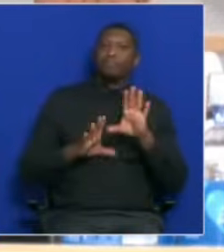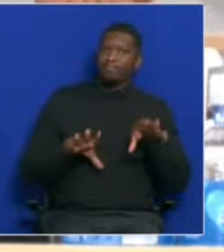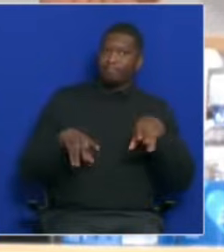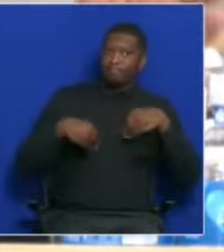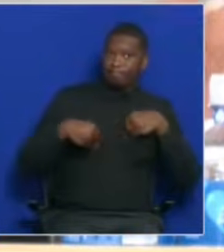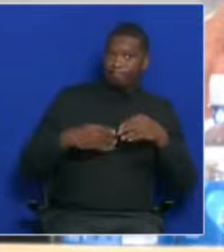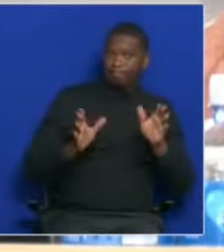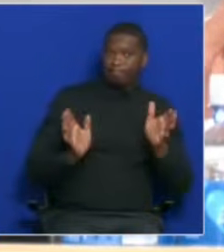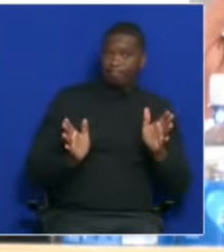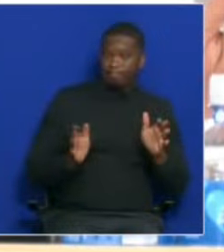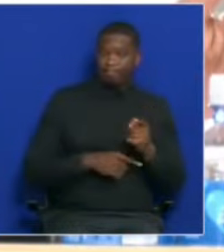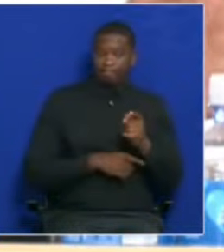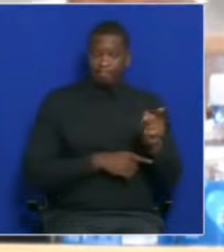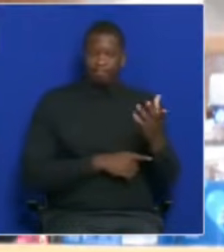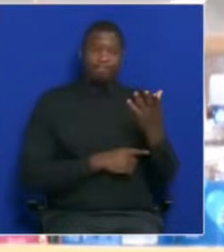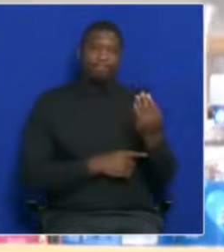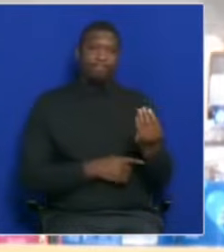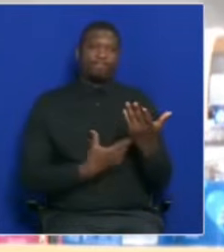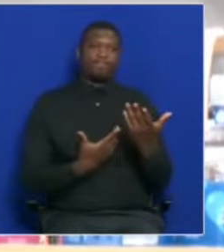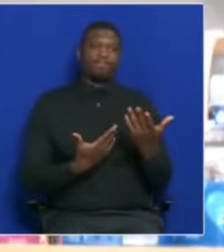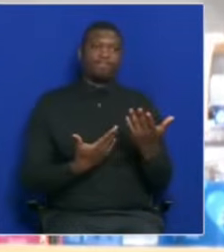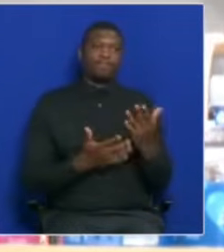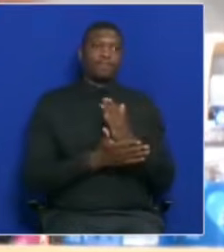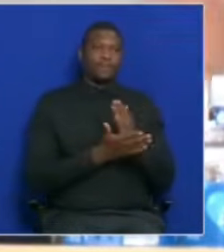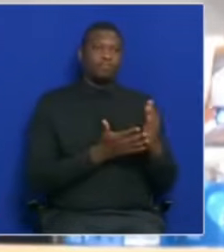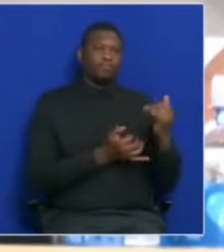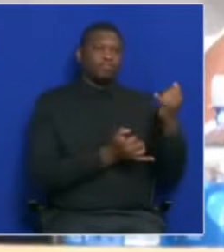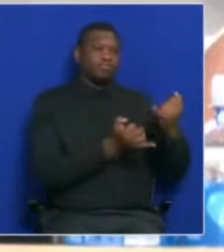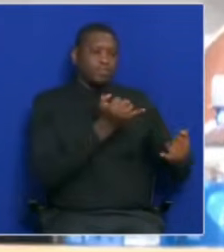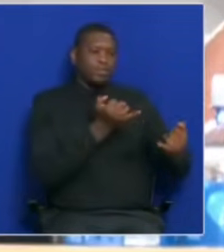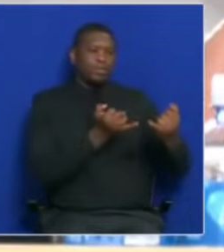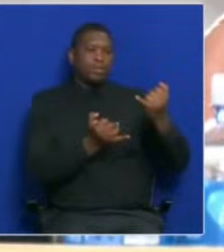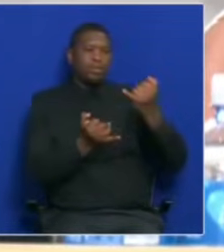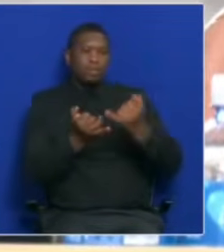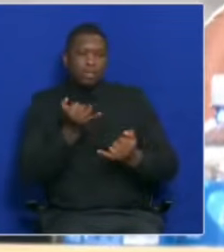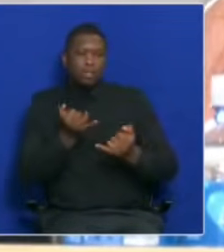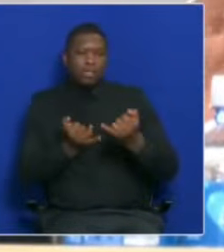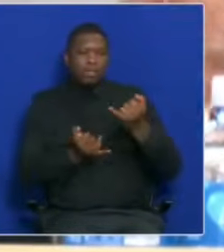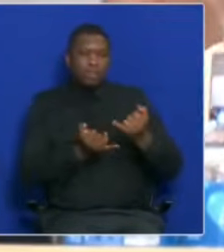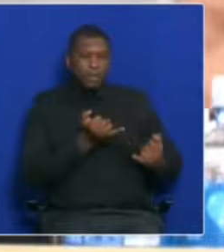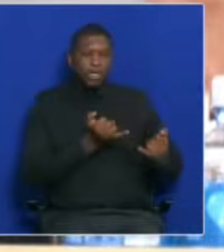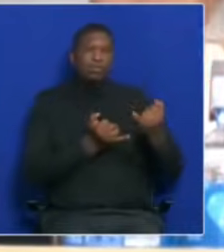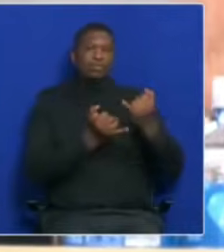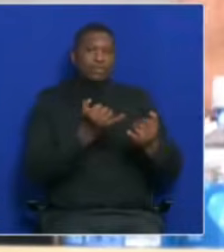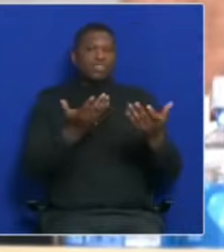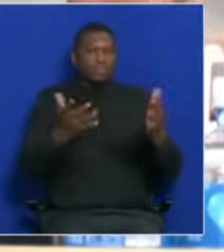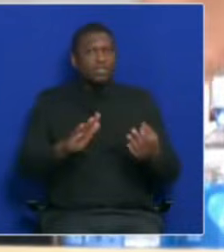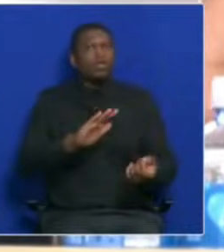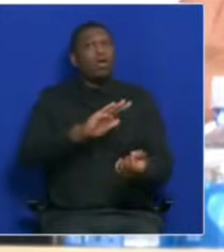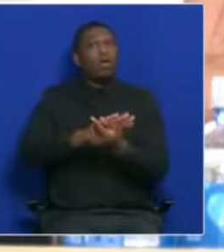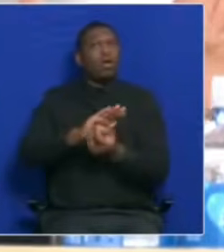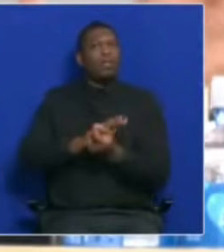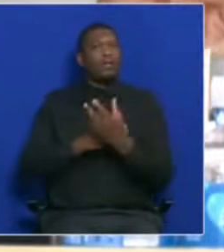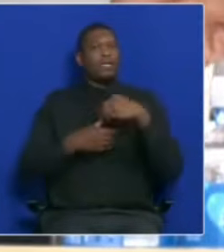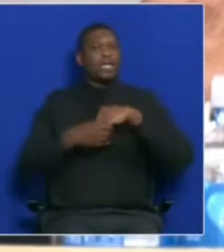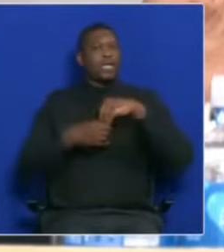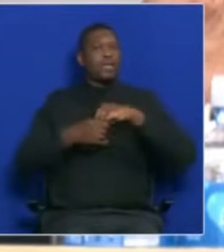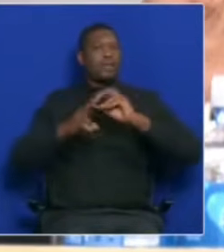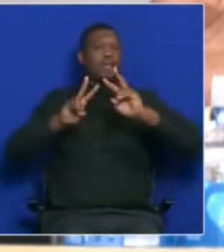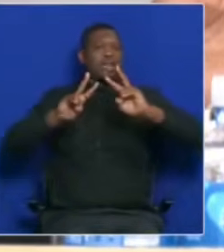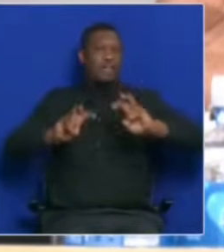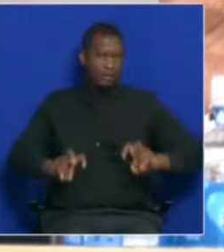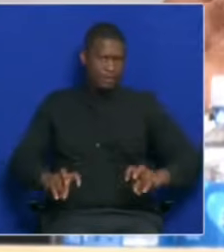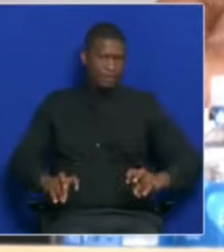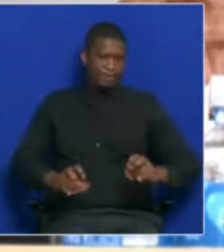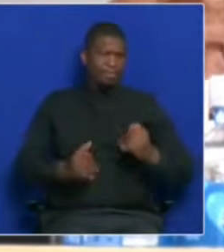were shortcomings in the investigations, at least one area. There were shortcomings in